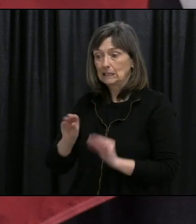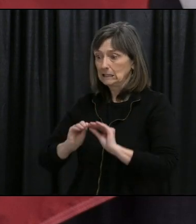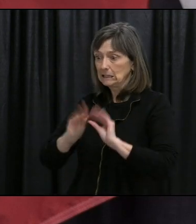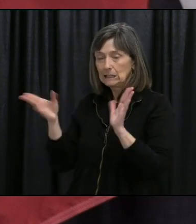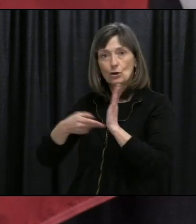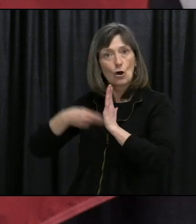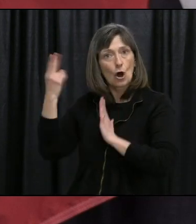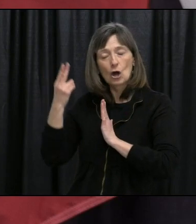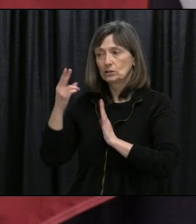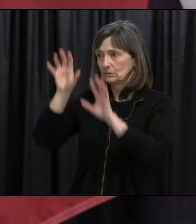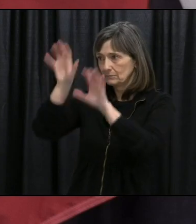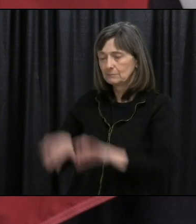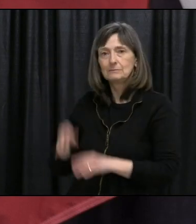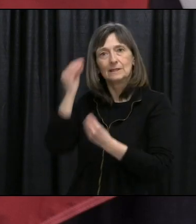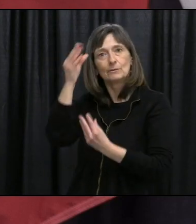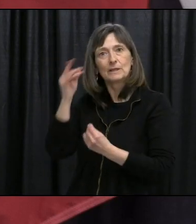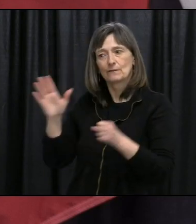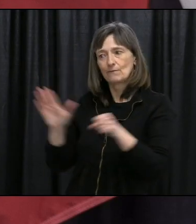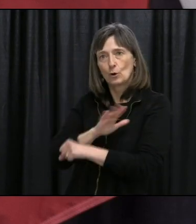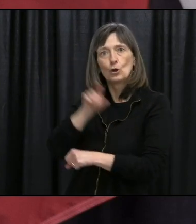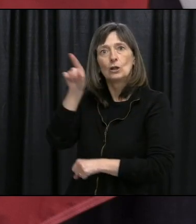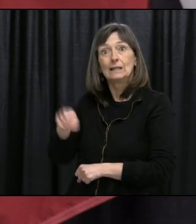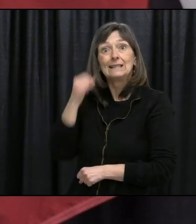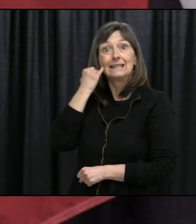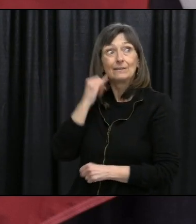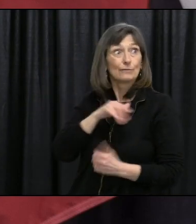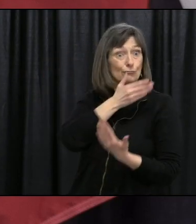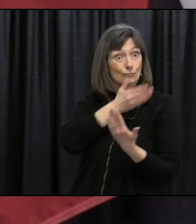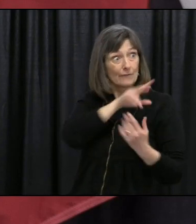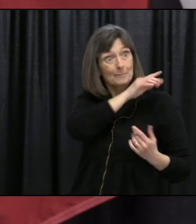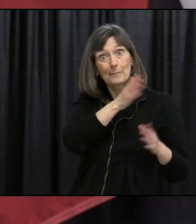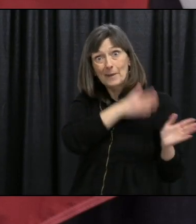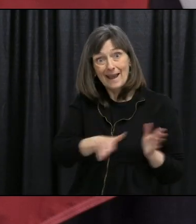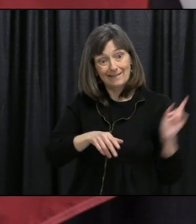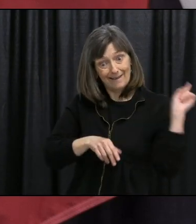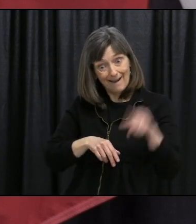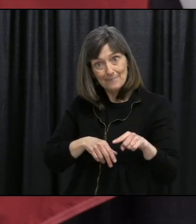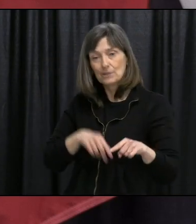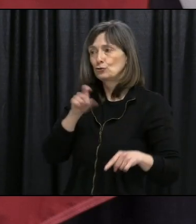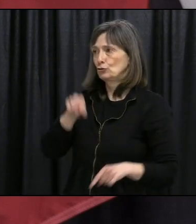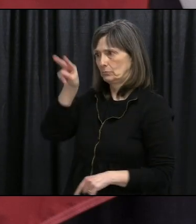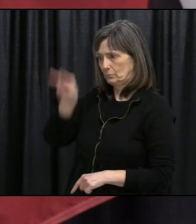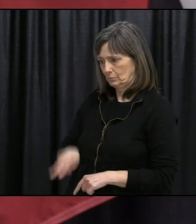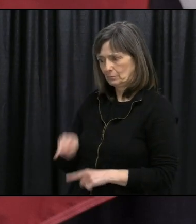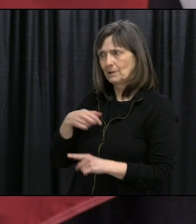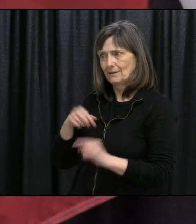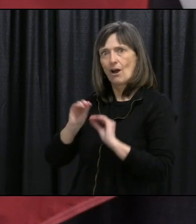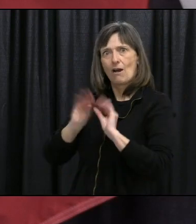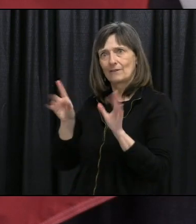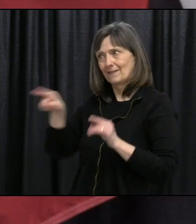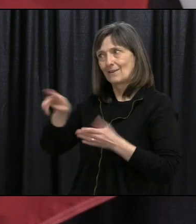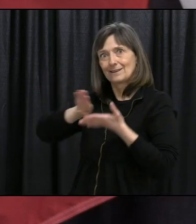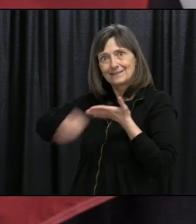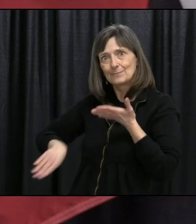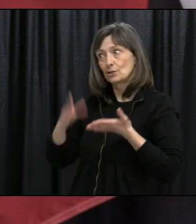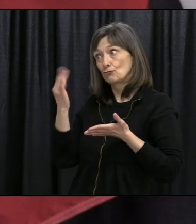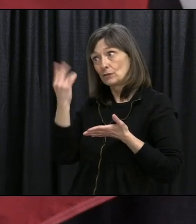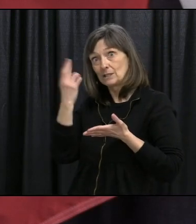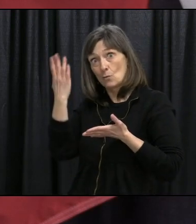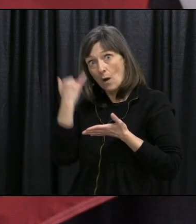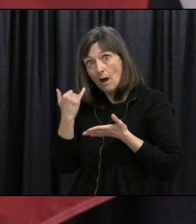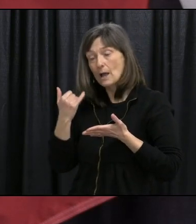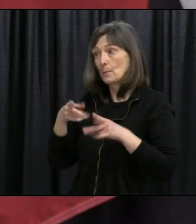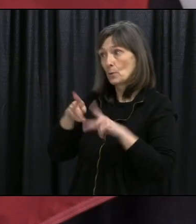when they make a decision to come to Newfoundland and Labrador, they know it. They should have an understanding of the environment that they're looking at traveling